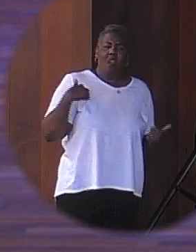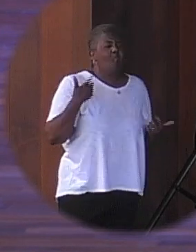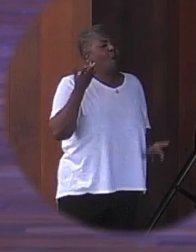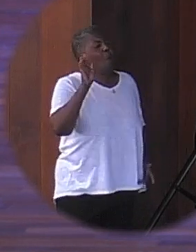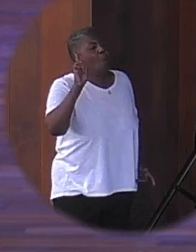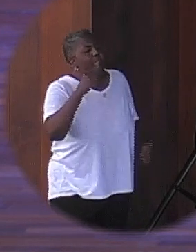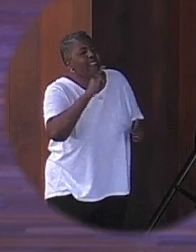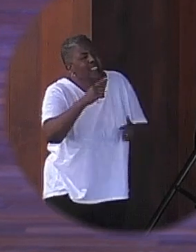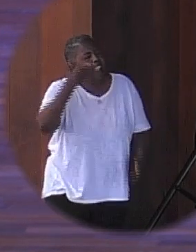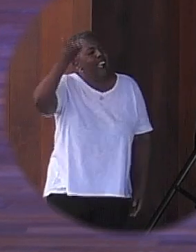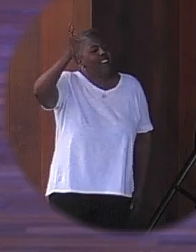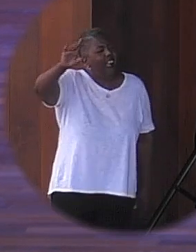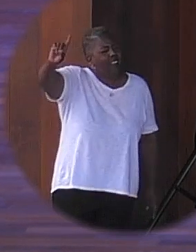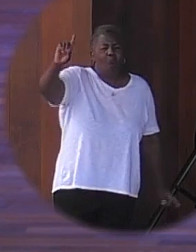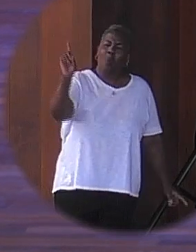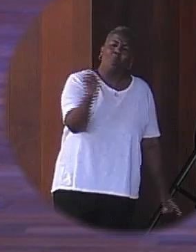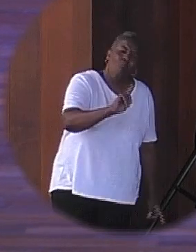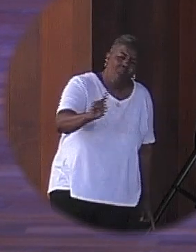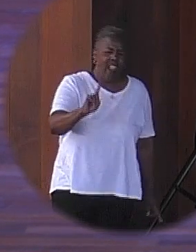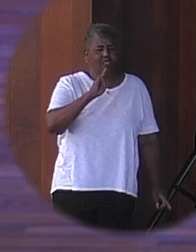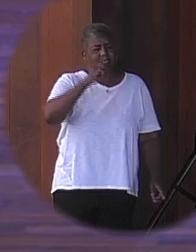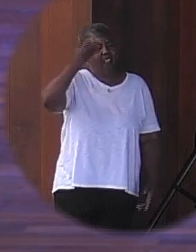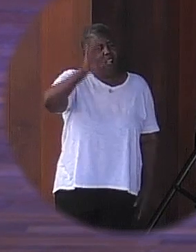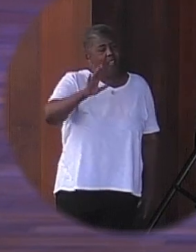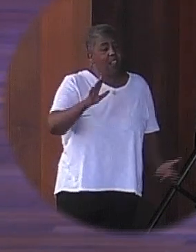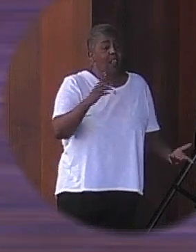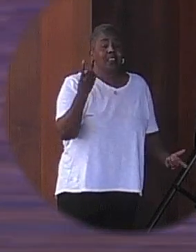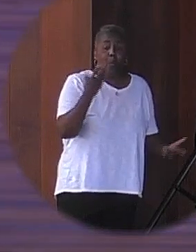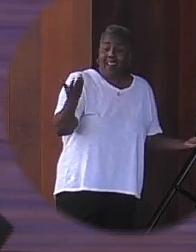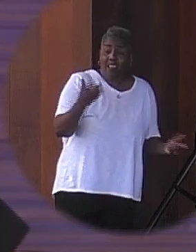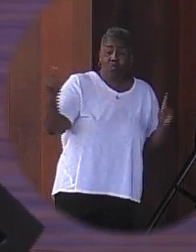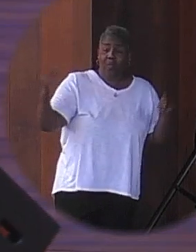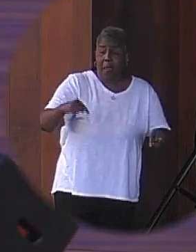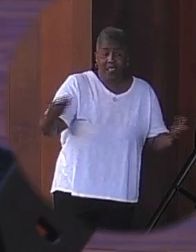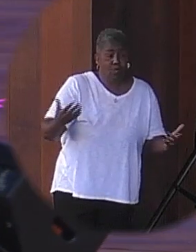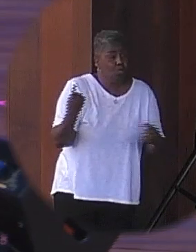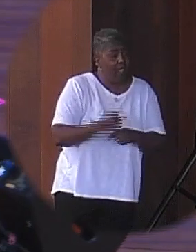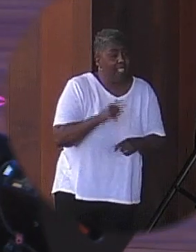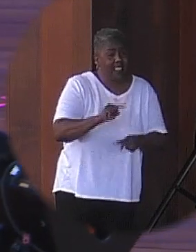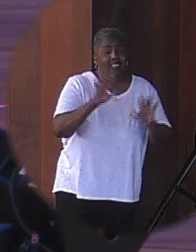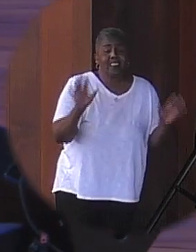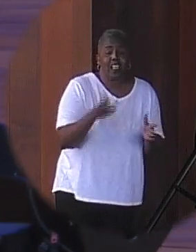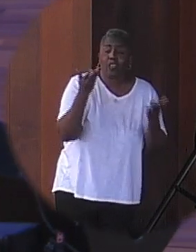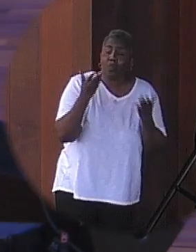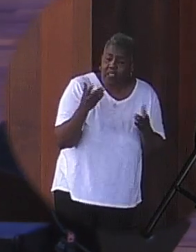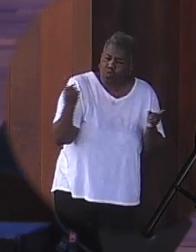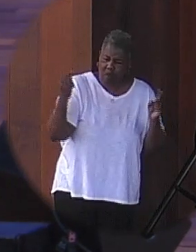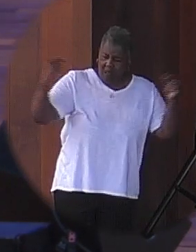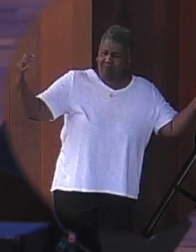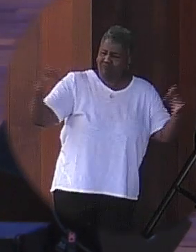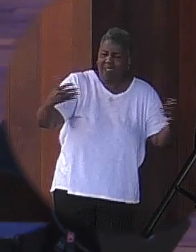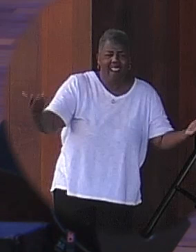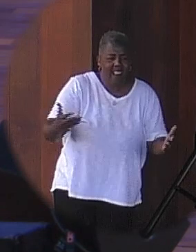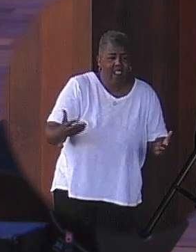Where is God? Somebody, maybe today you've come to this Sunday service in this pandemic,